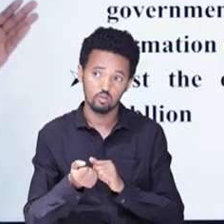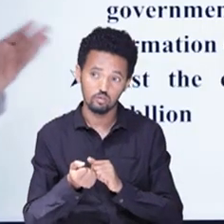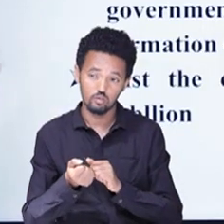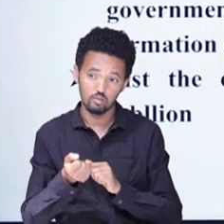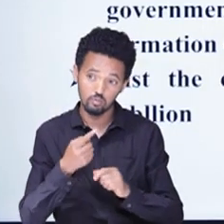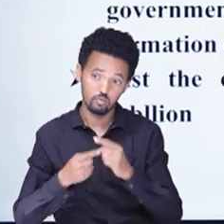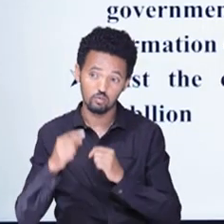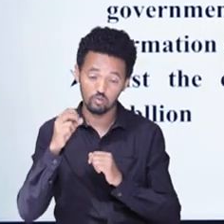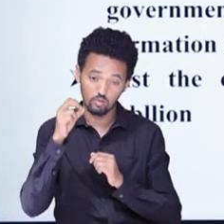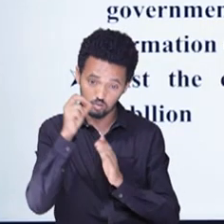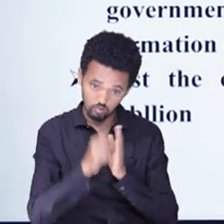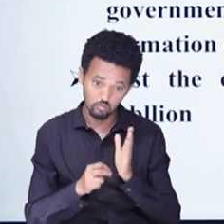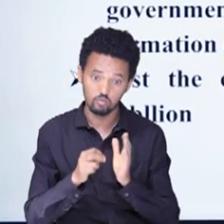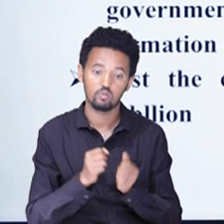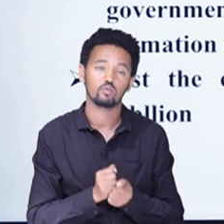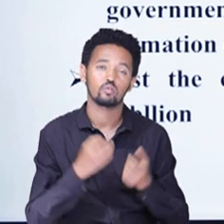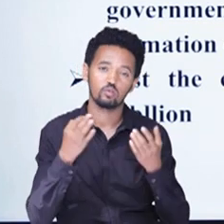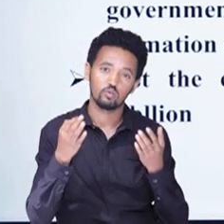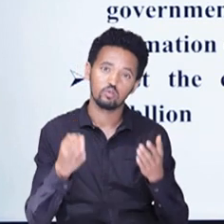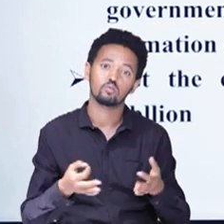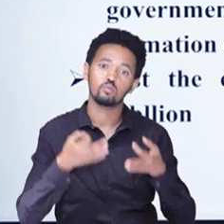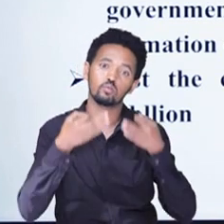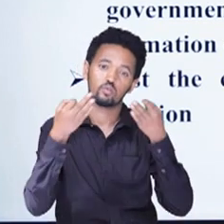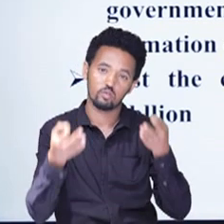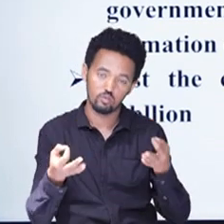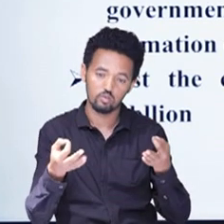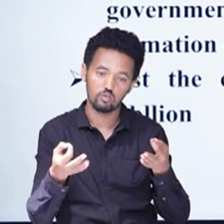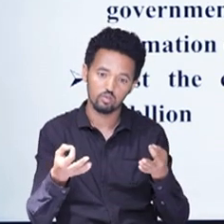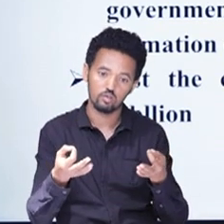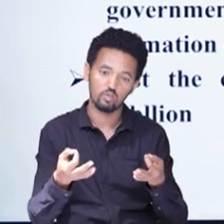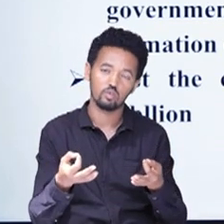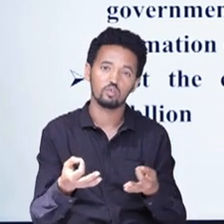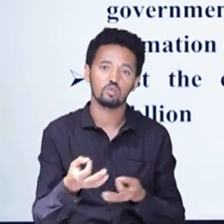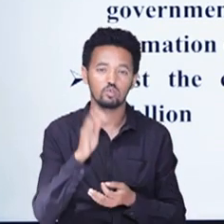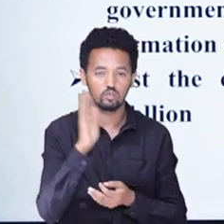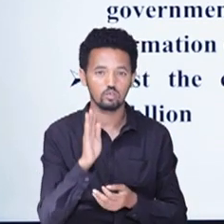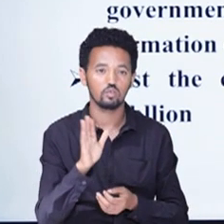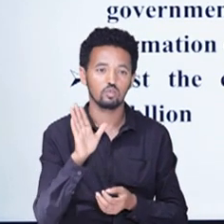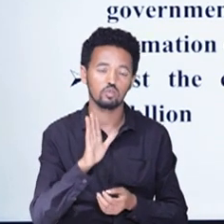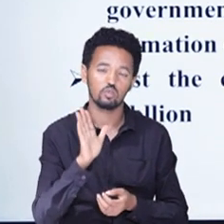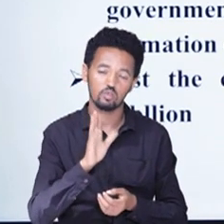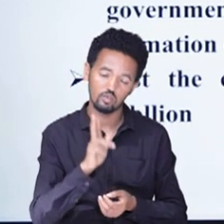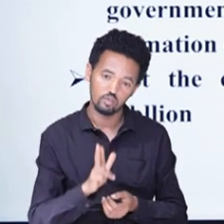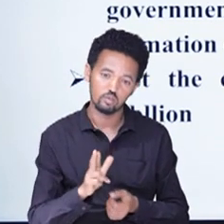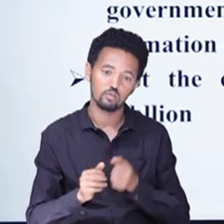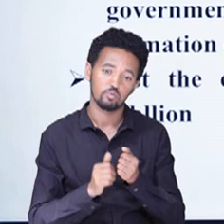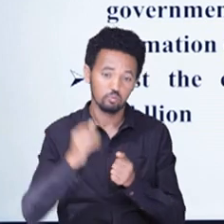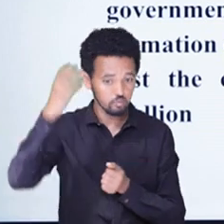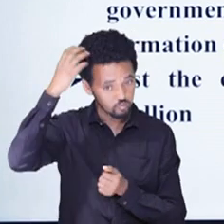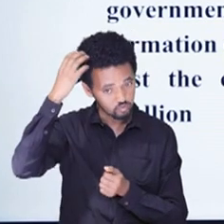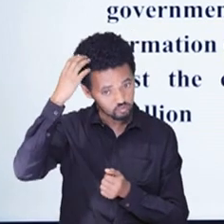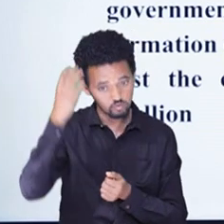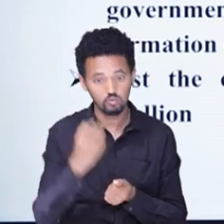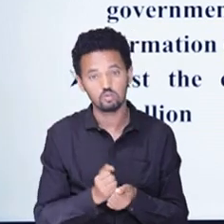the transition of transitional government of Ethiopia and the formation of Federal Democratic